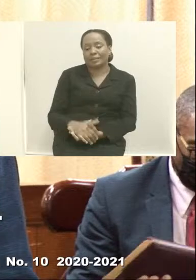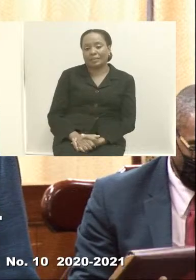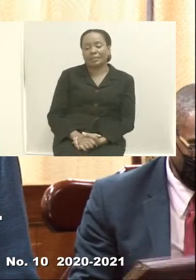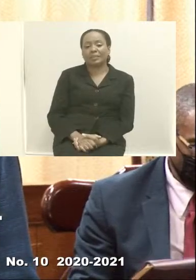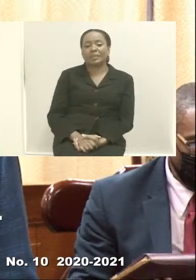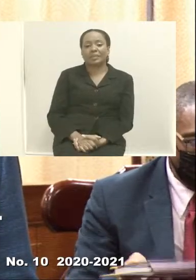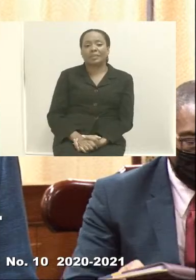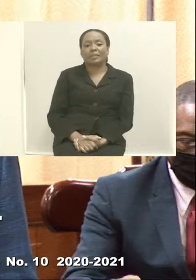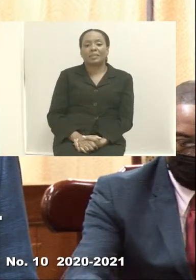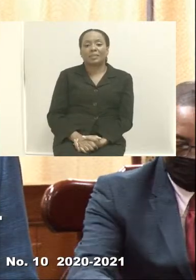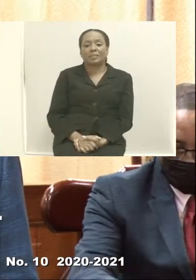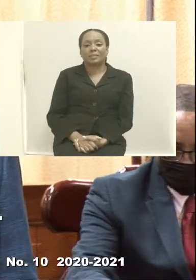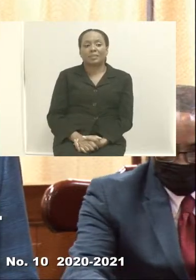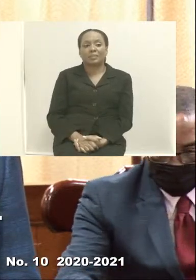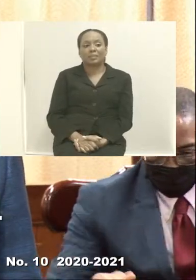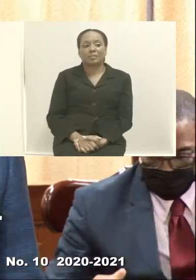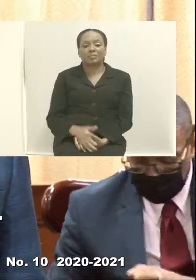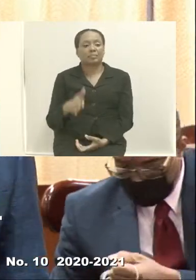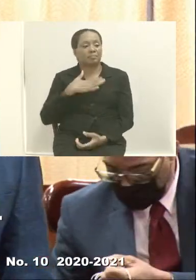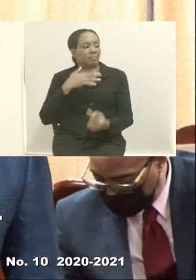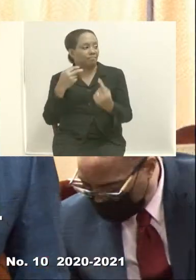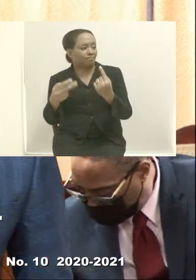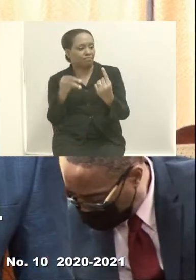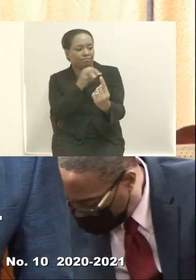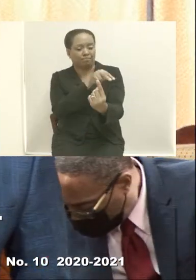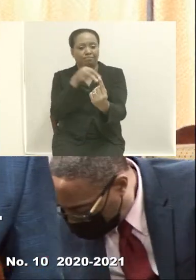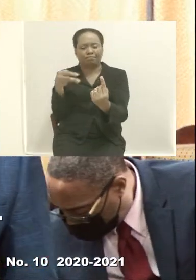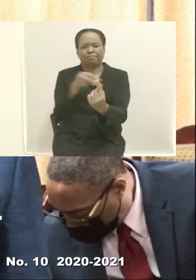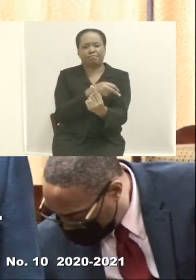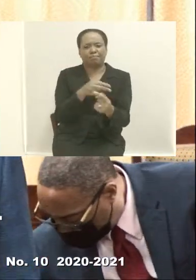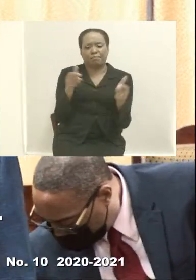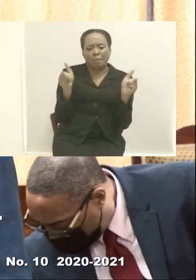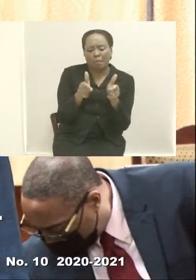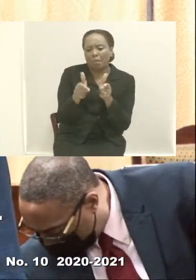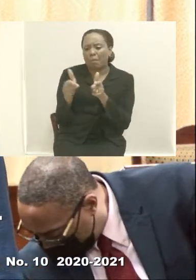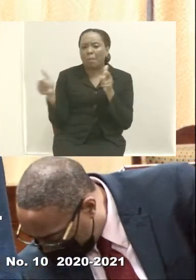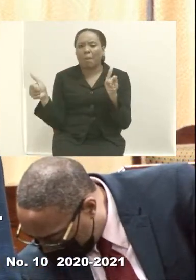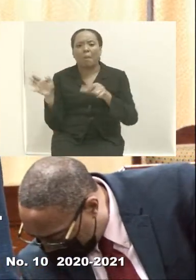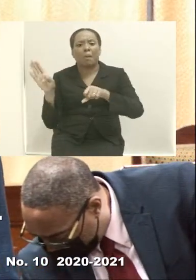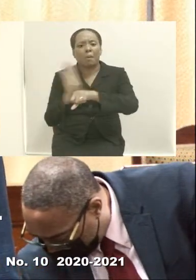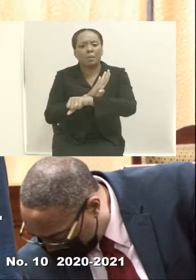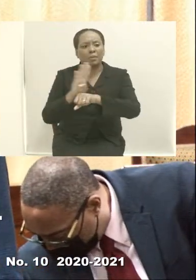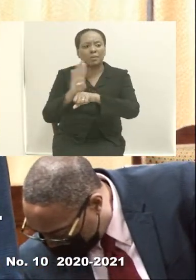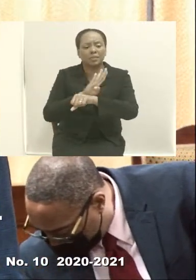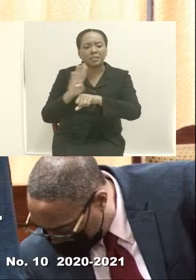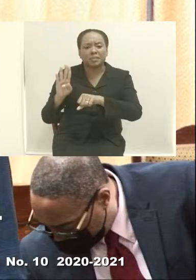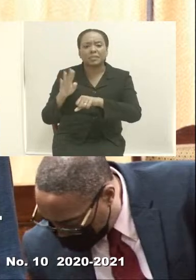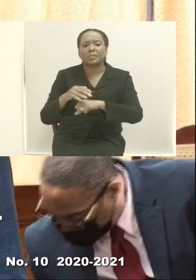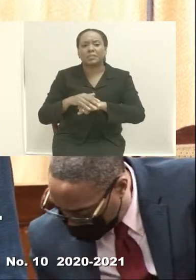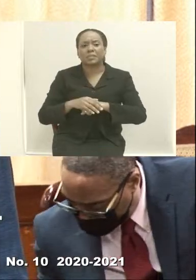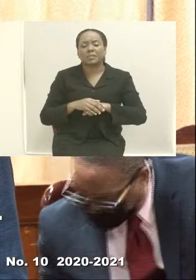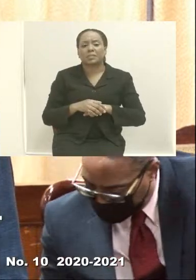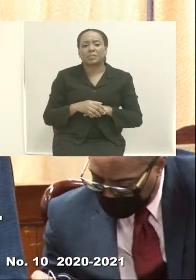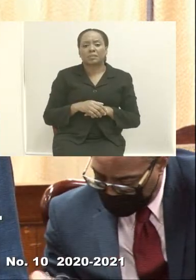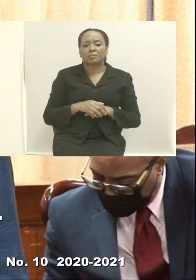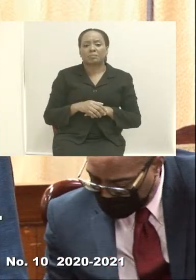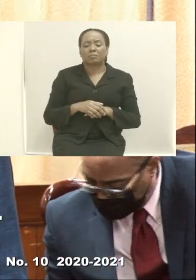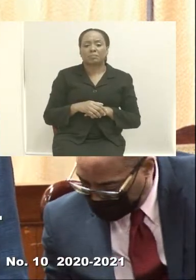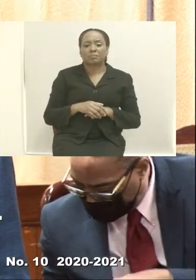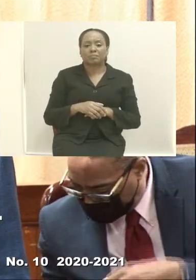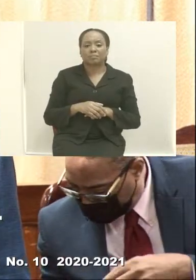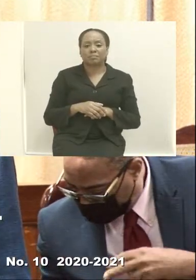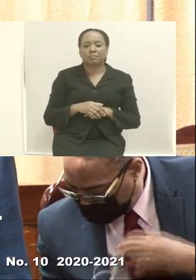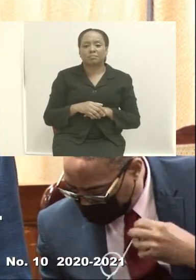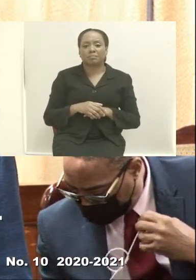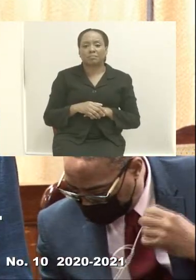Indeed, in my view, small business, medium-sized businesses, enterprises are really at the